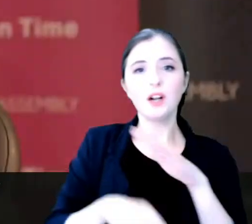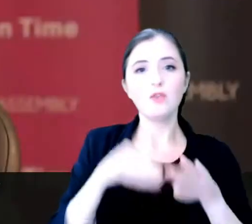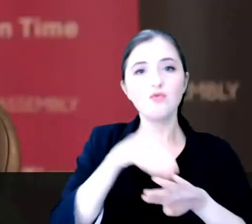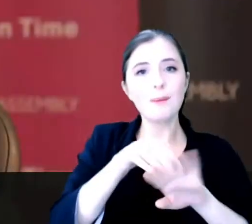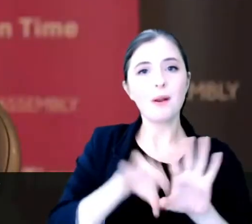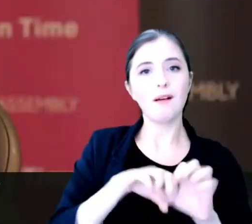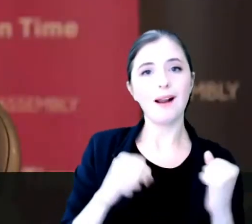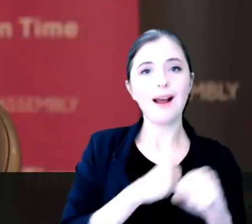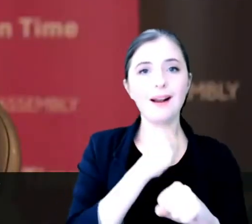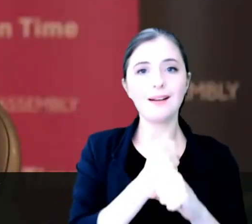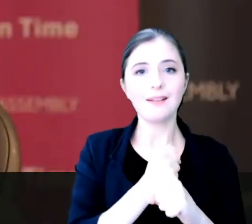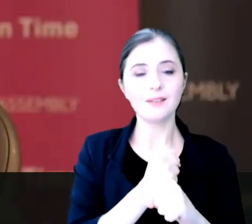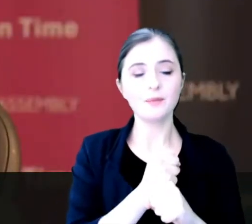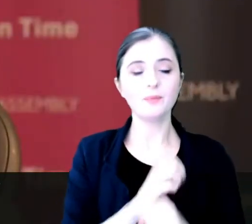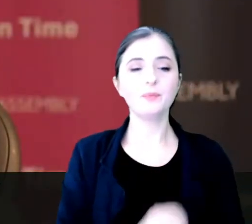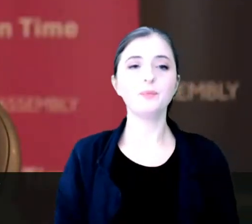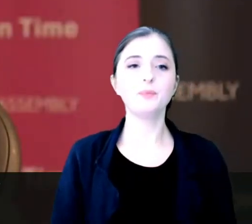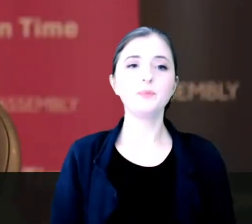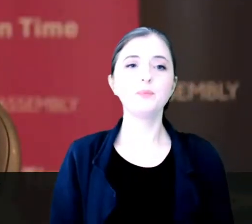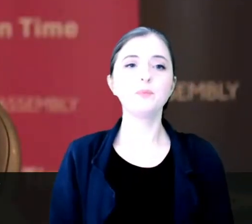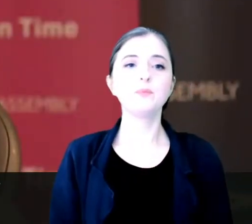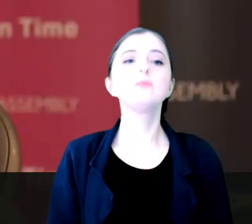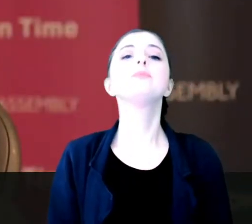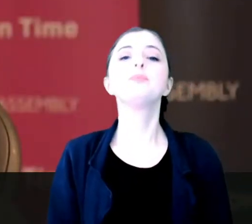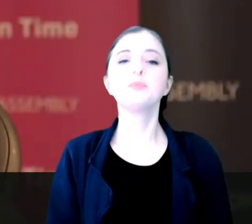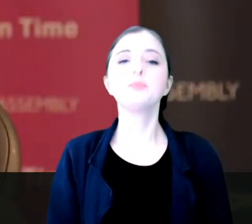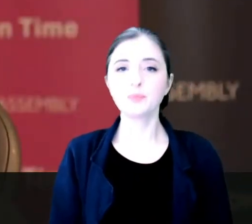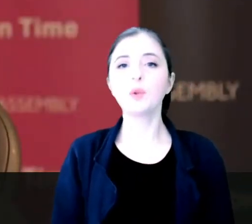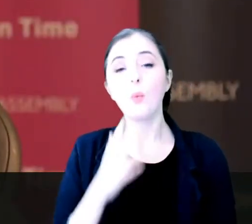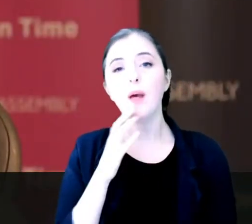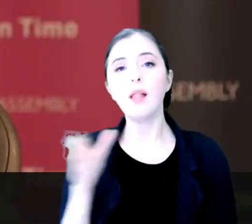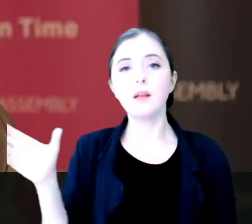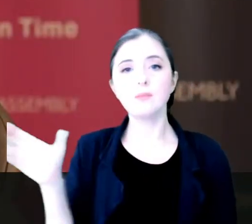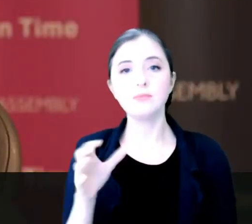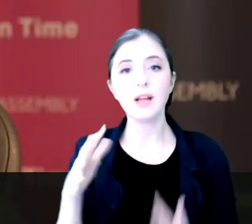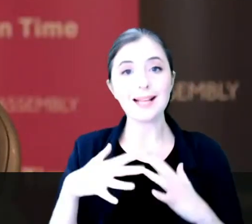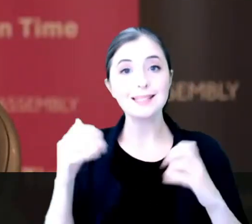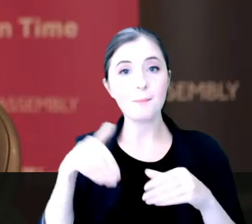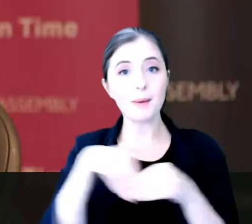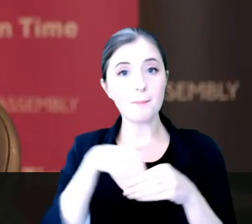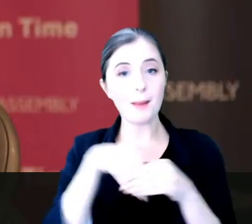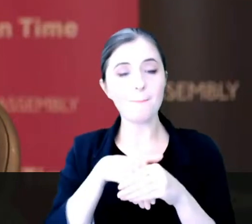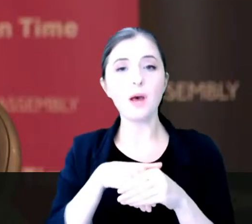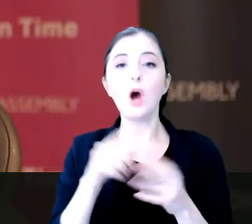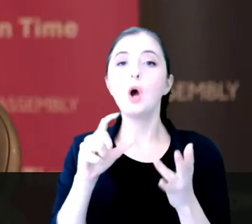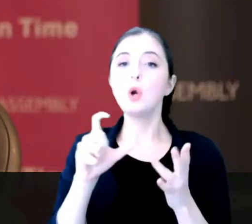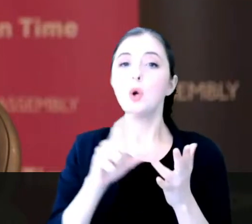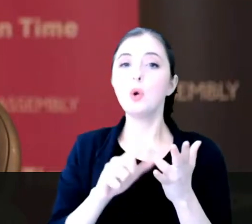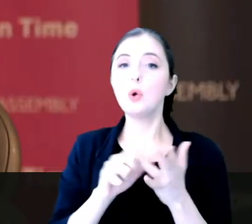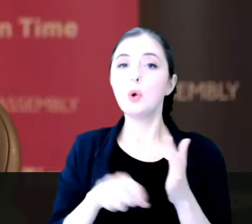To bring in Assembly Member Cooper, followed by Assembly Member Buff,